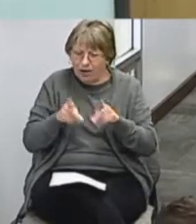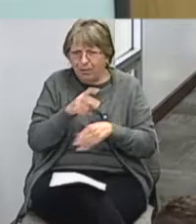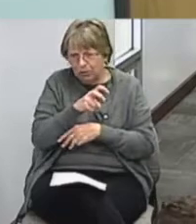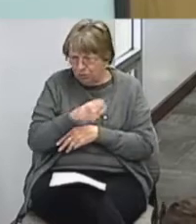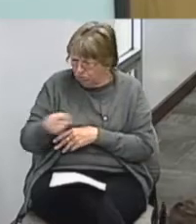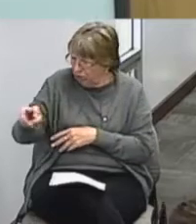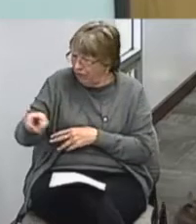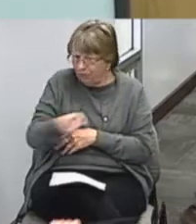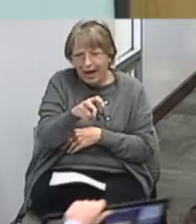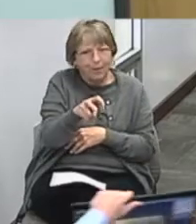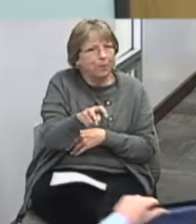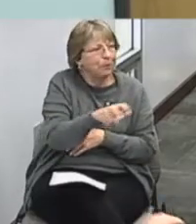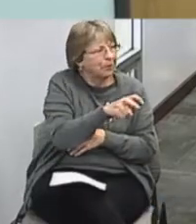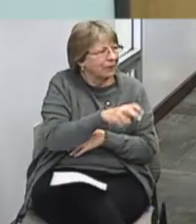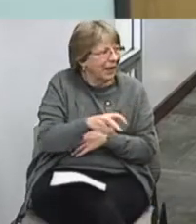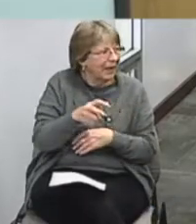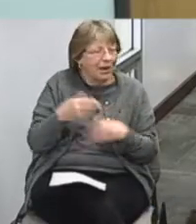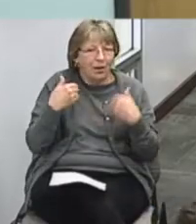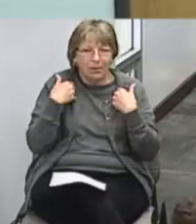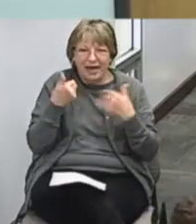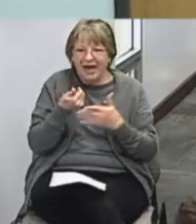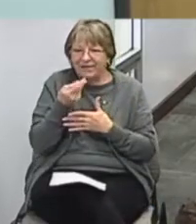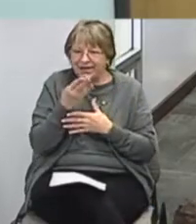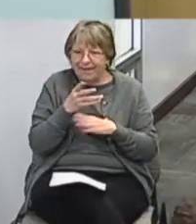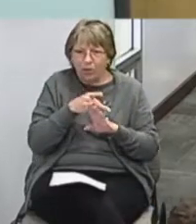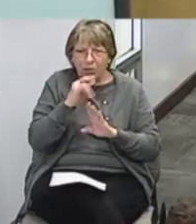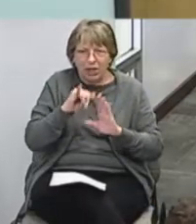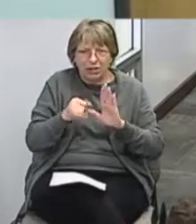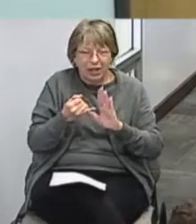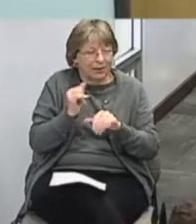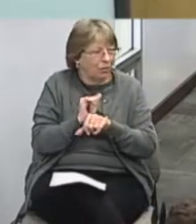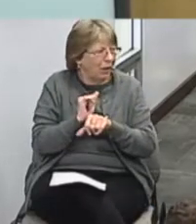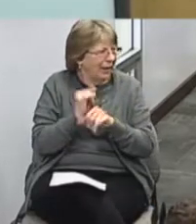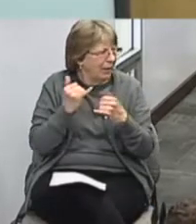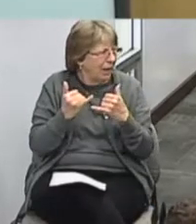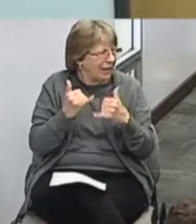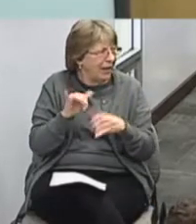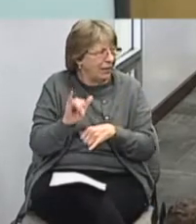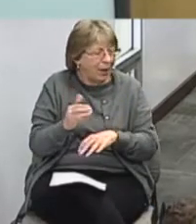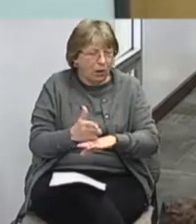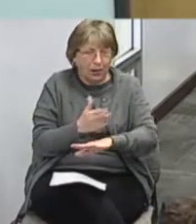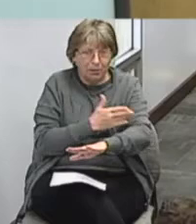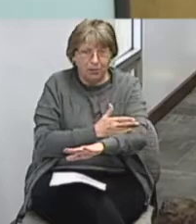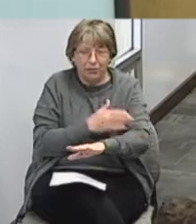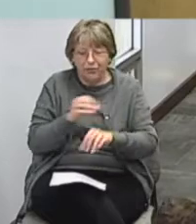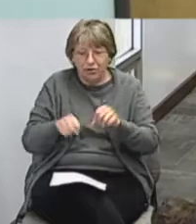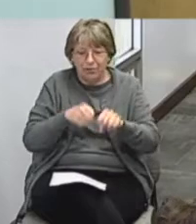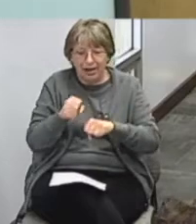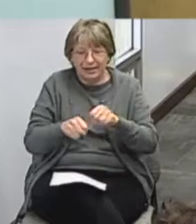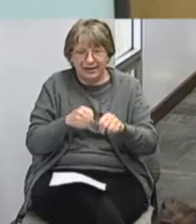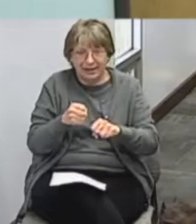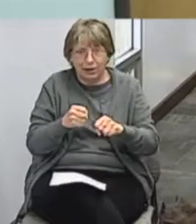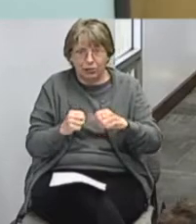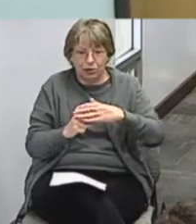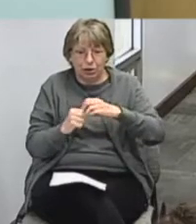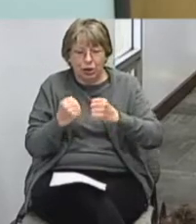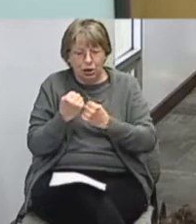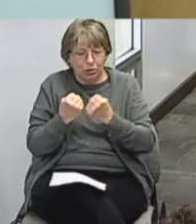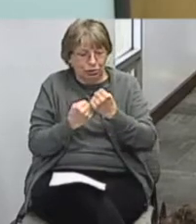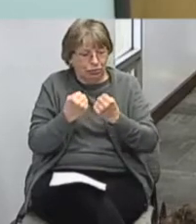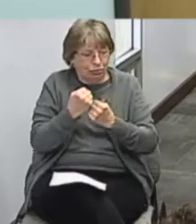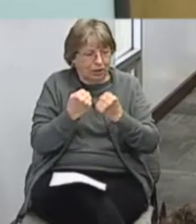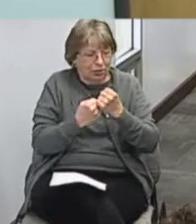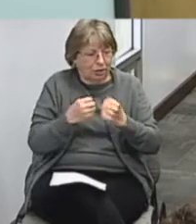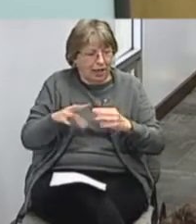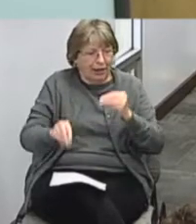There are several projects now in design or construction that will improve the bike infrastructure and contribute to the overall wellness and quality